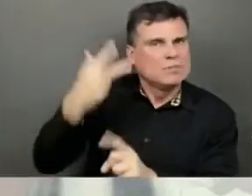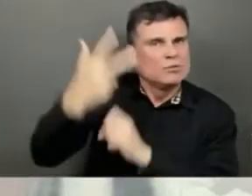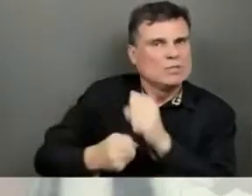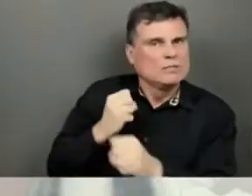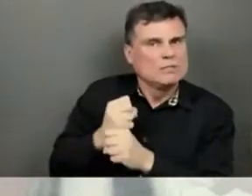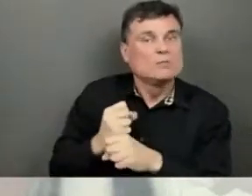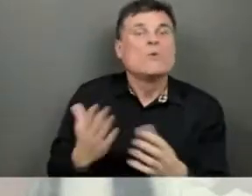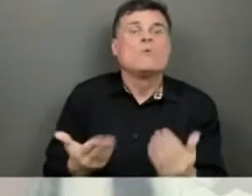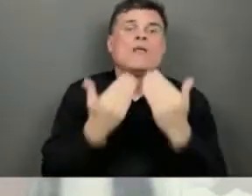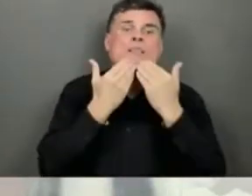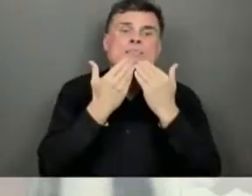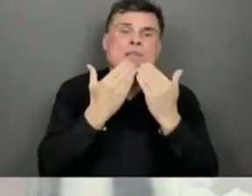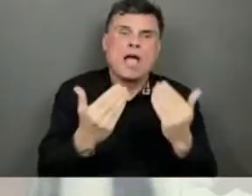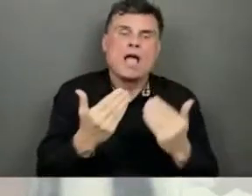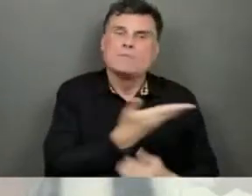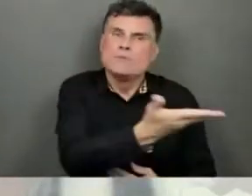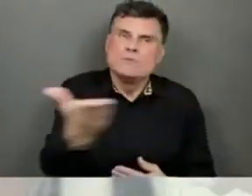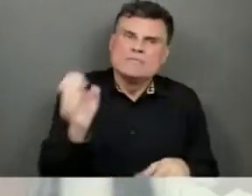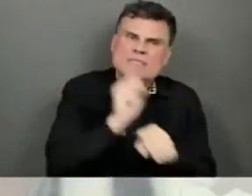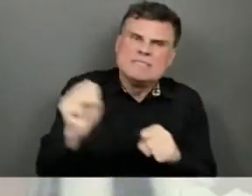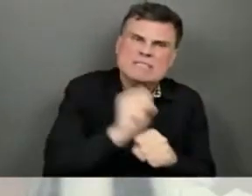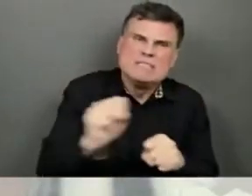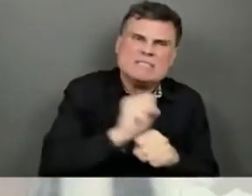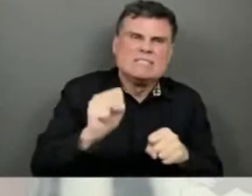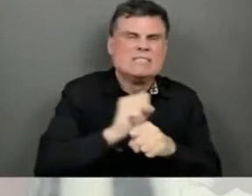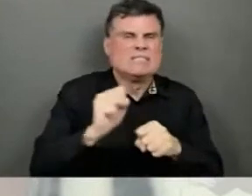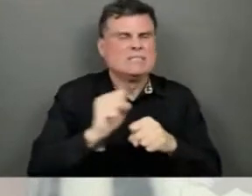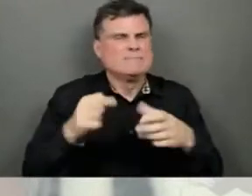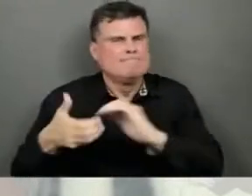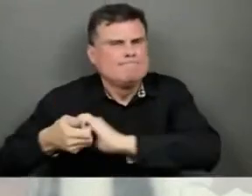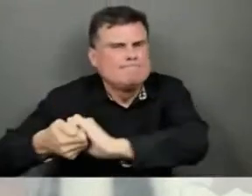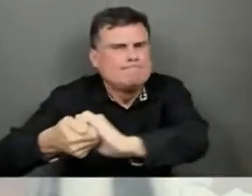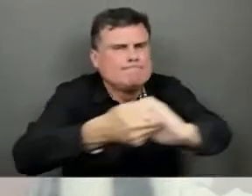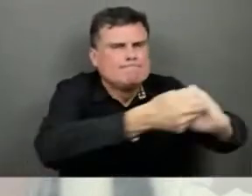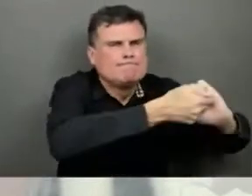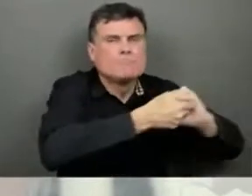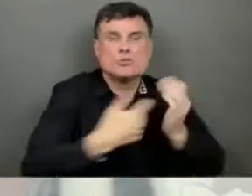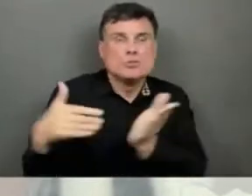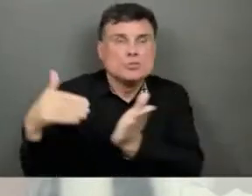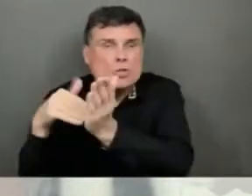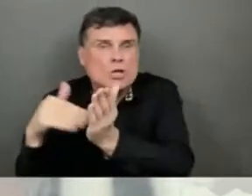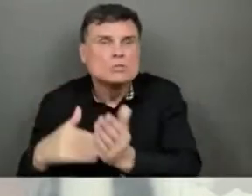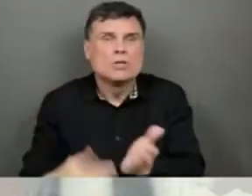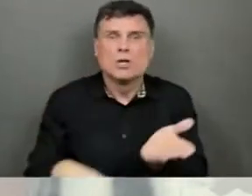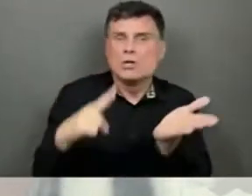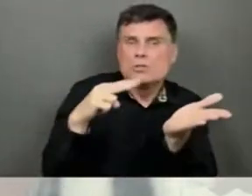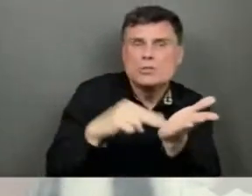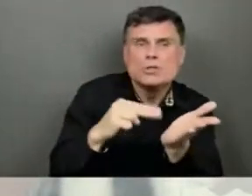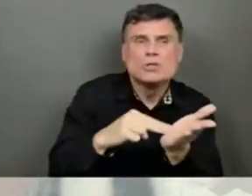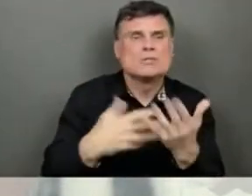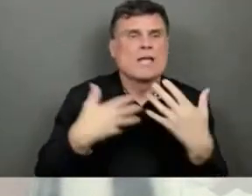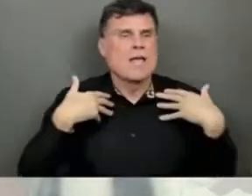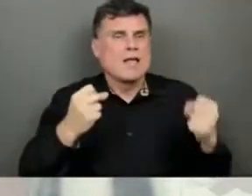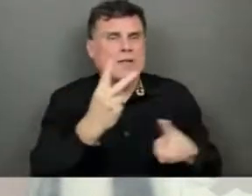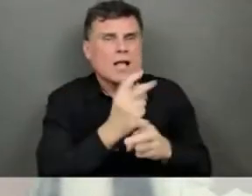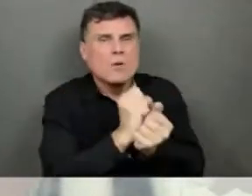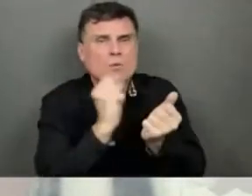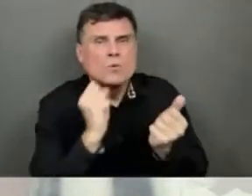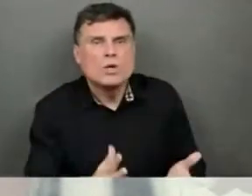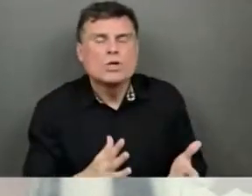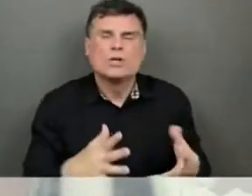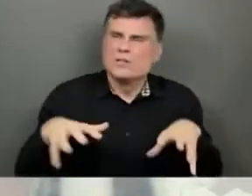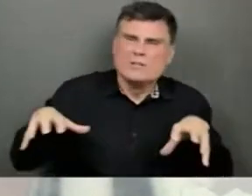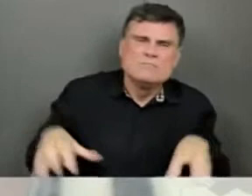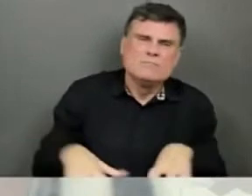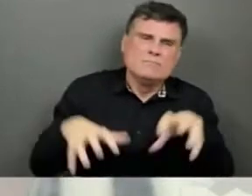by people in every town, in every place in BC, in every region of BC, who took action not